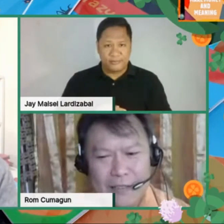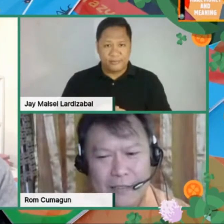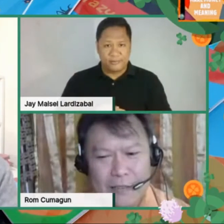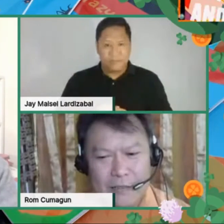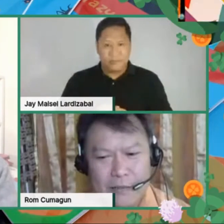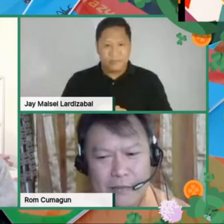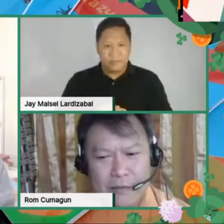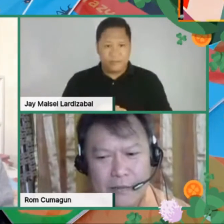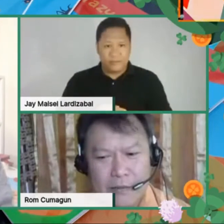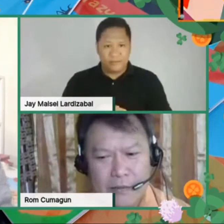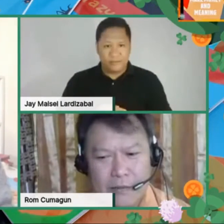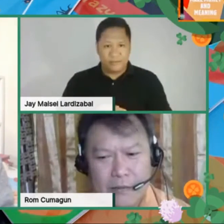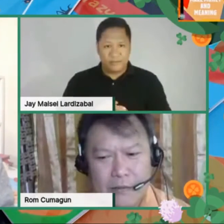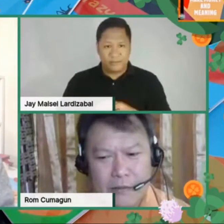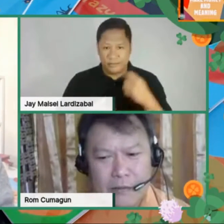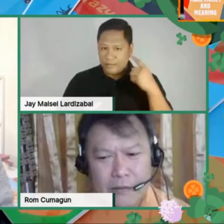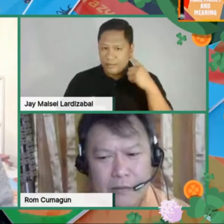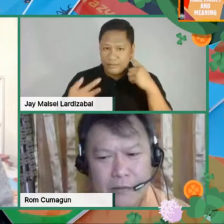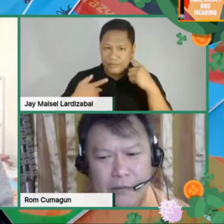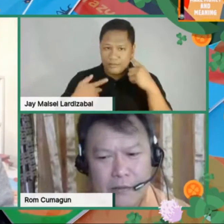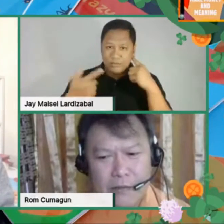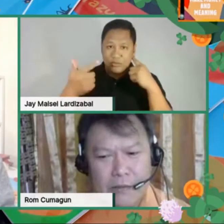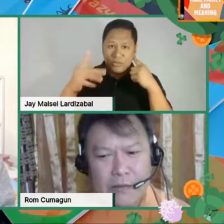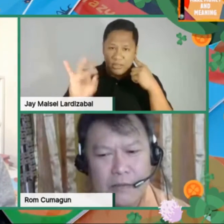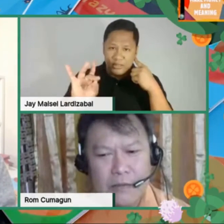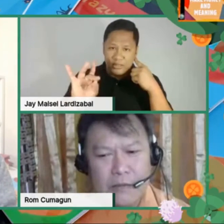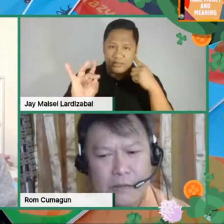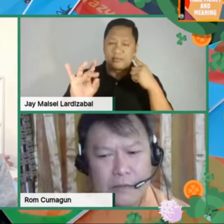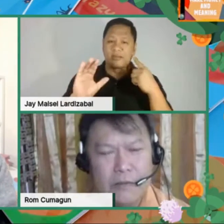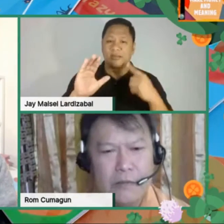have 28 cases.